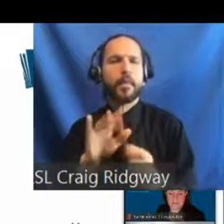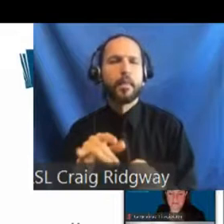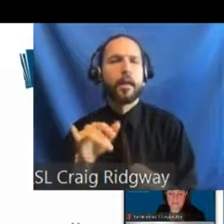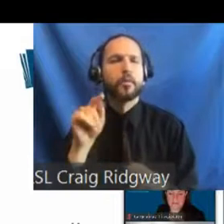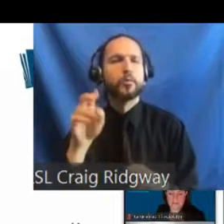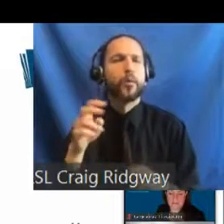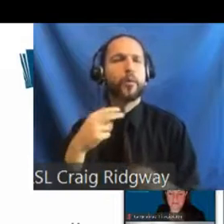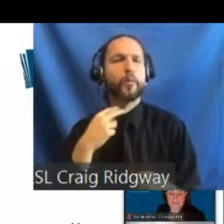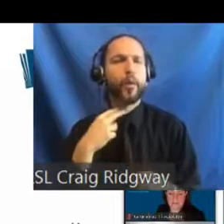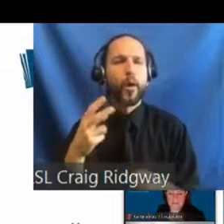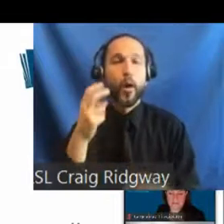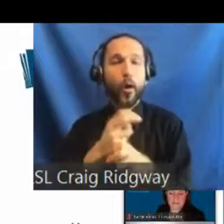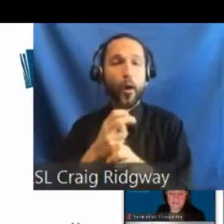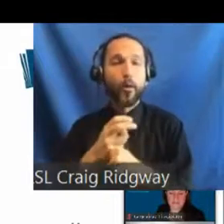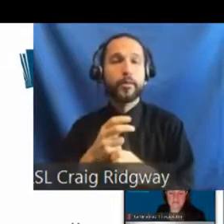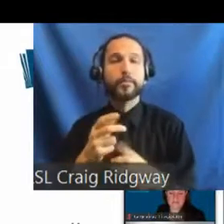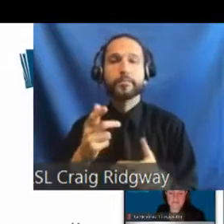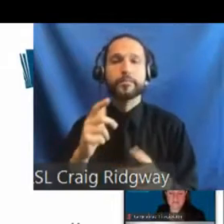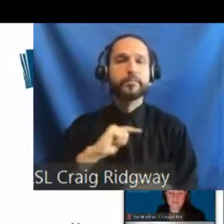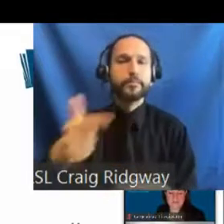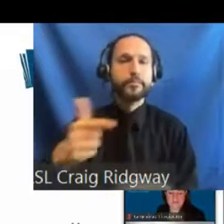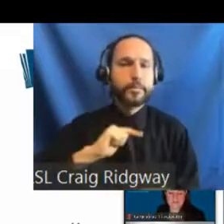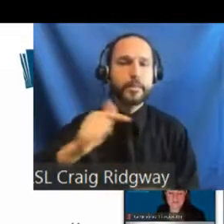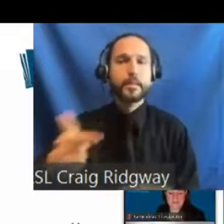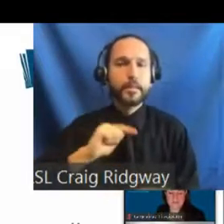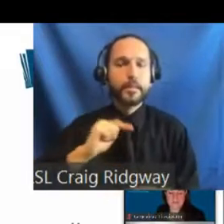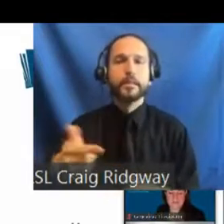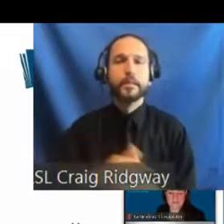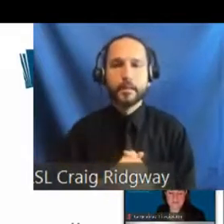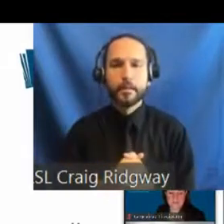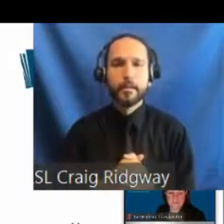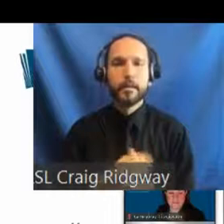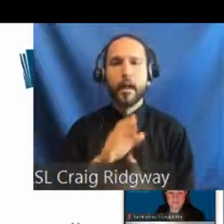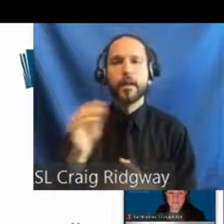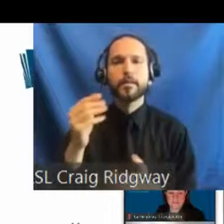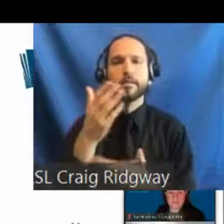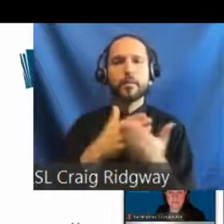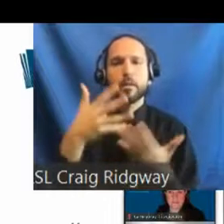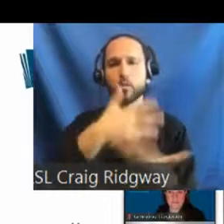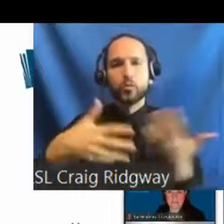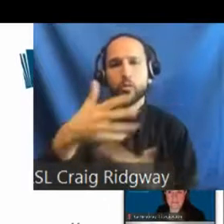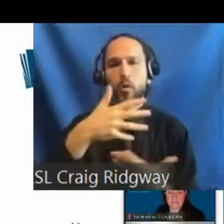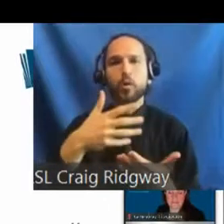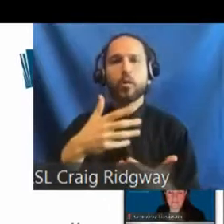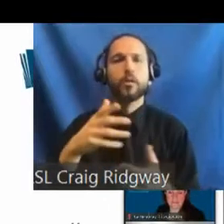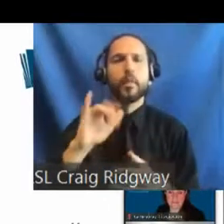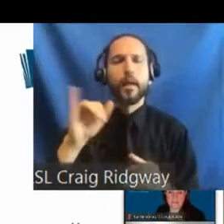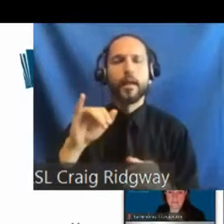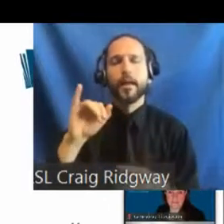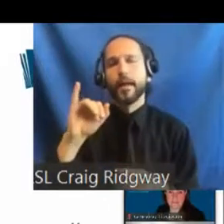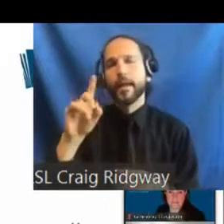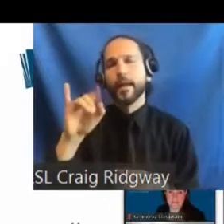articulating, taking turns in conversations, and understanding social nuances, including the use of idioms and sarcasm.